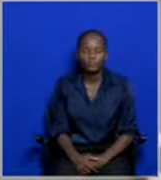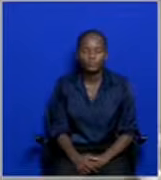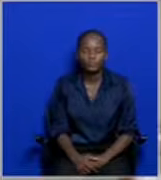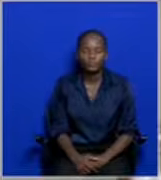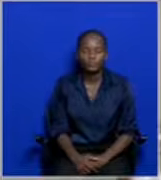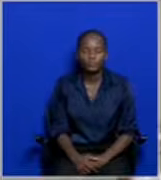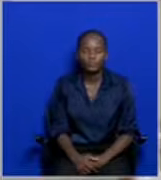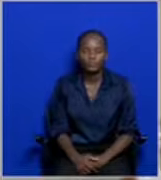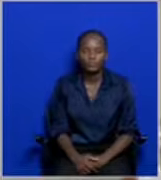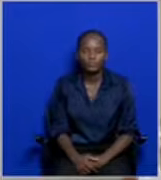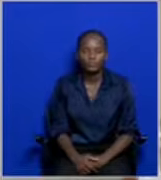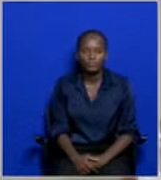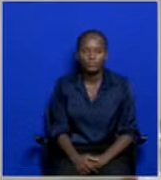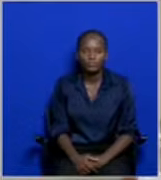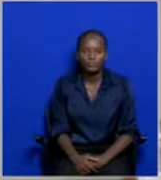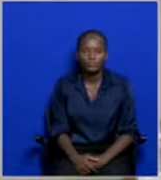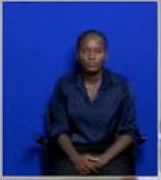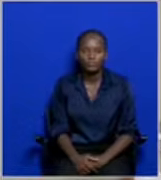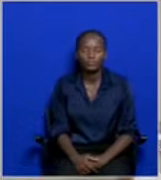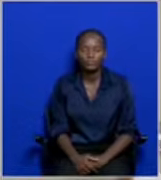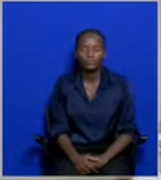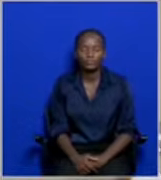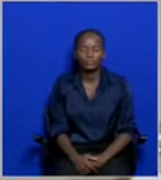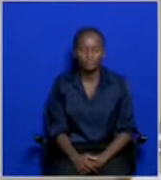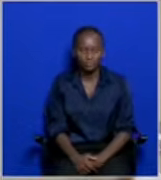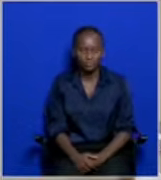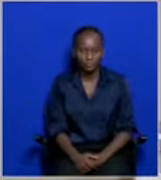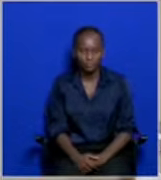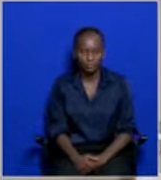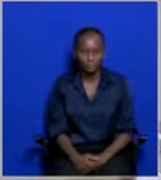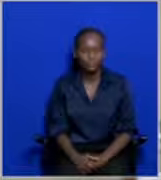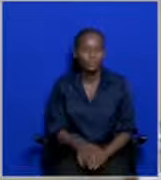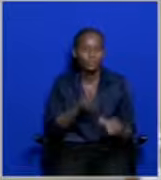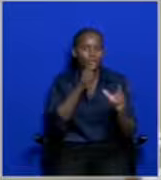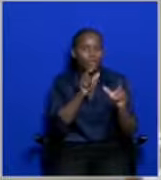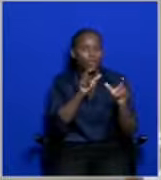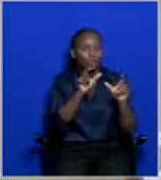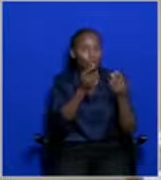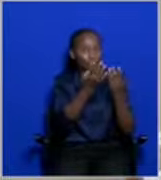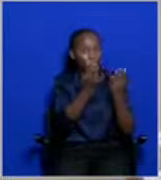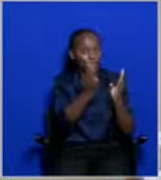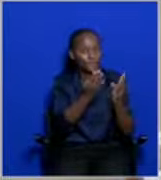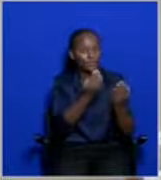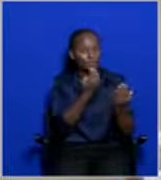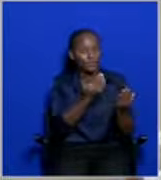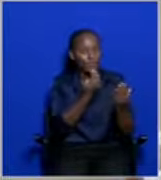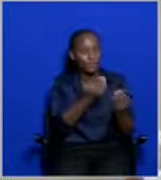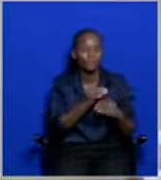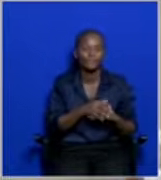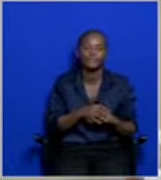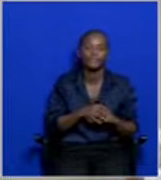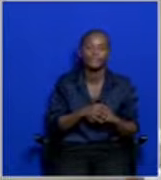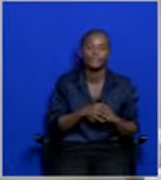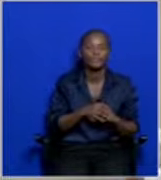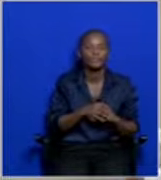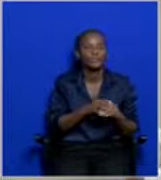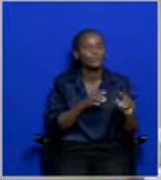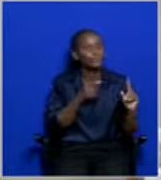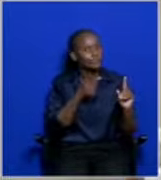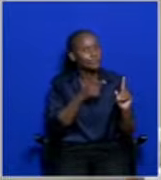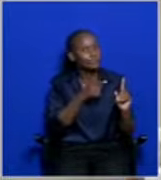Mr. Magagula, you referenced communication you say you had in particular with Commissioner